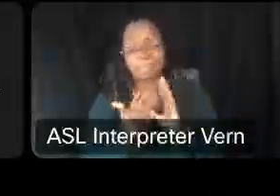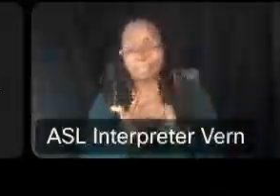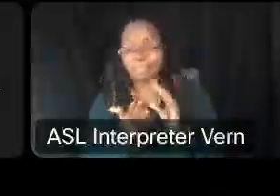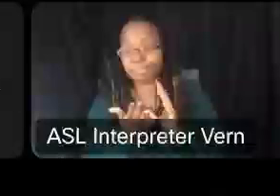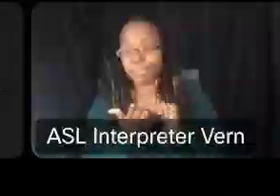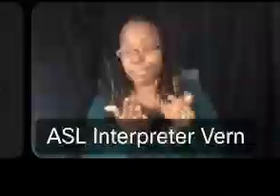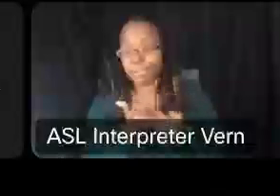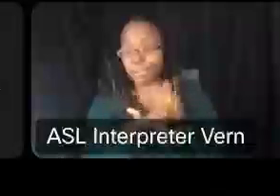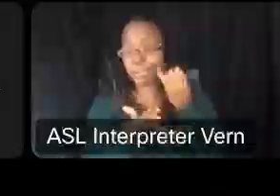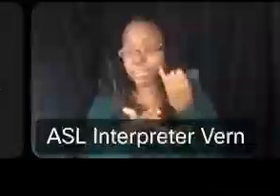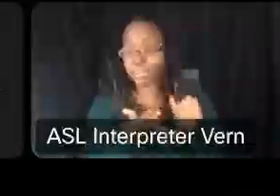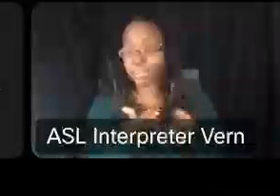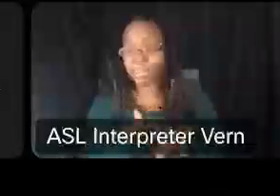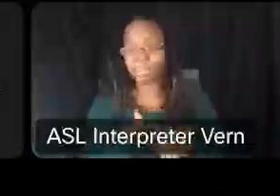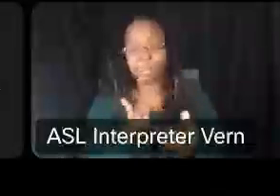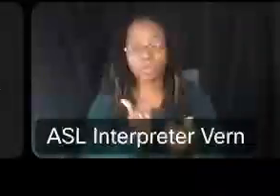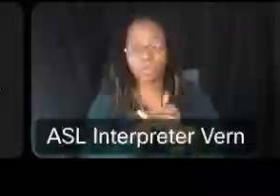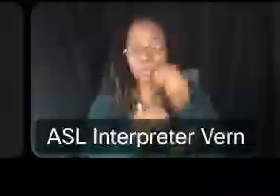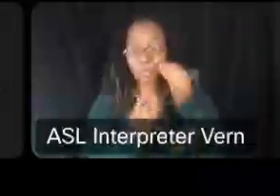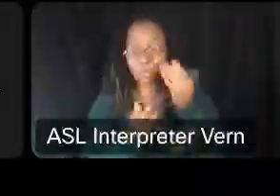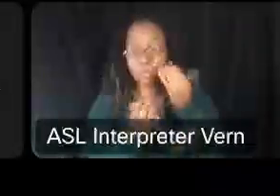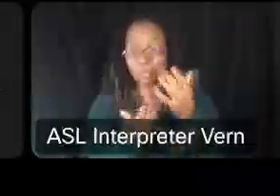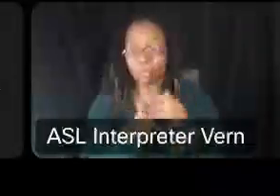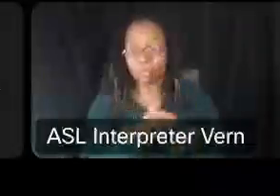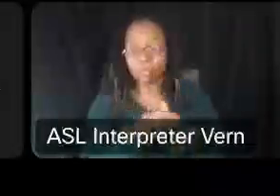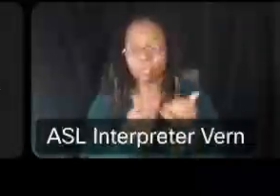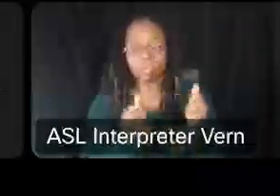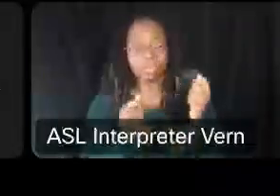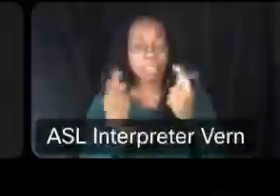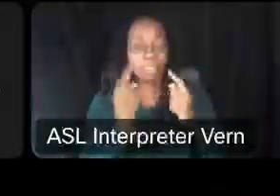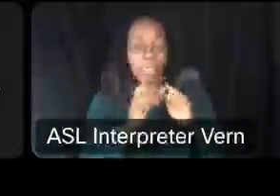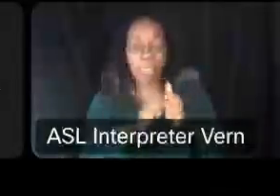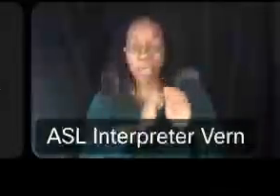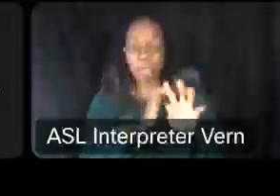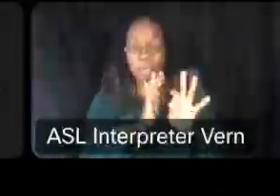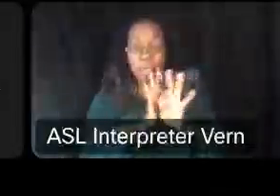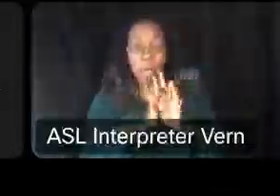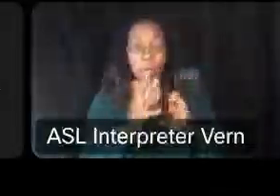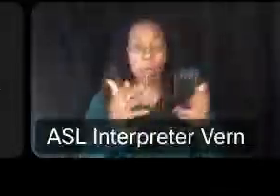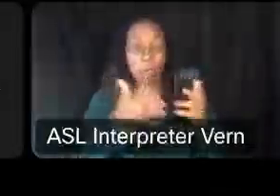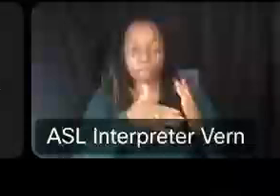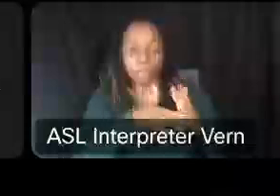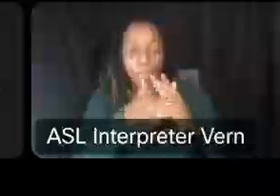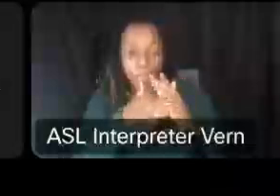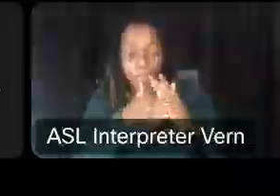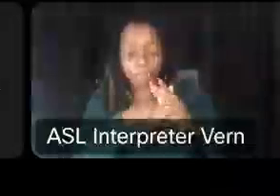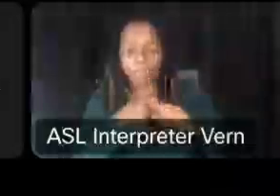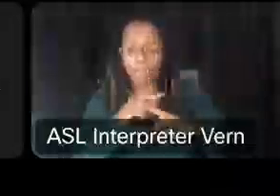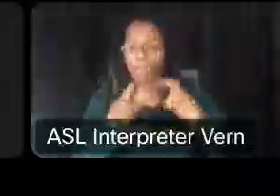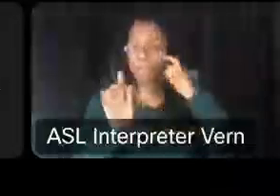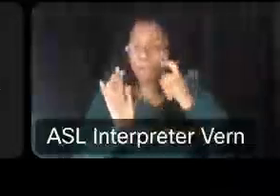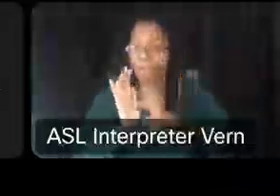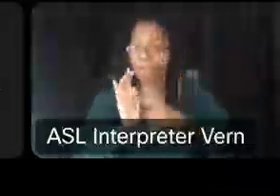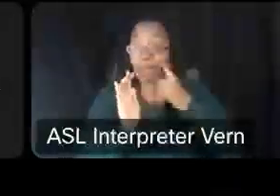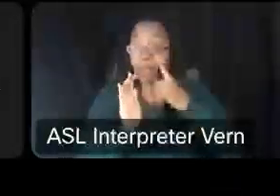new information, really thinking about how do you choose what to share, but recognizing that in peer